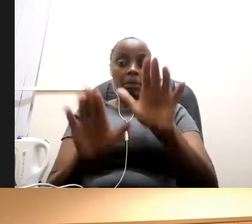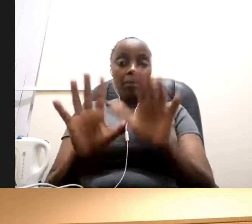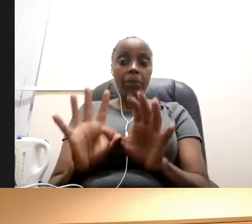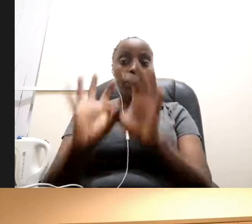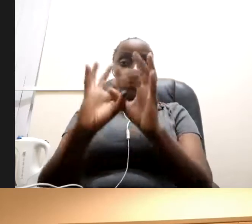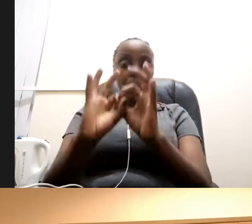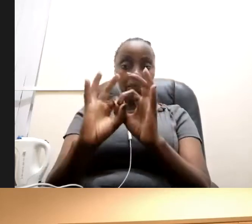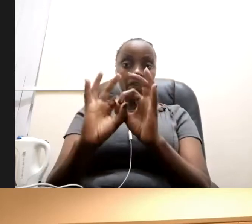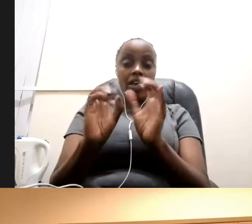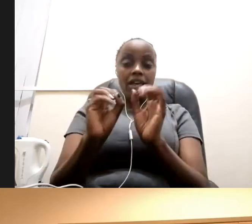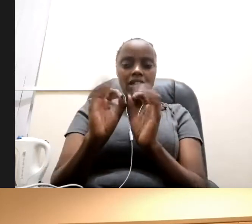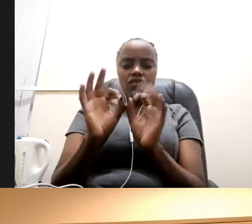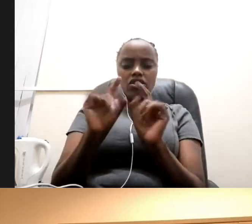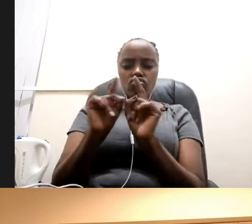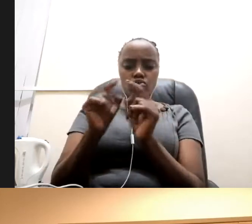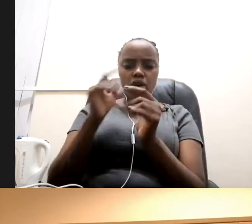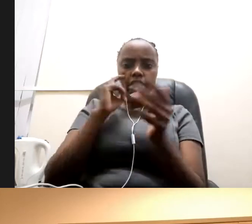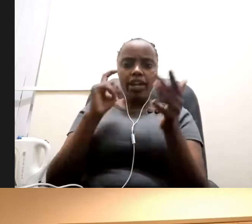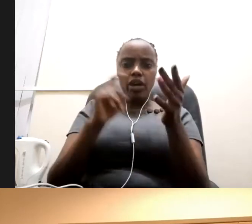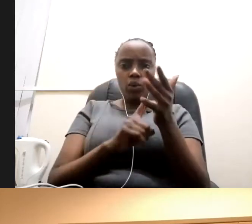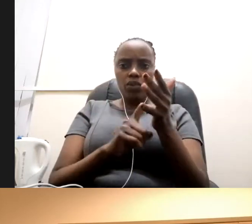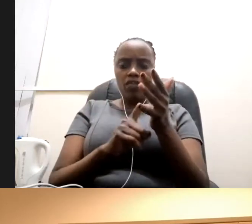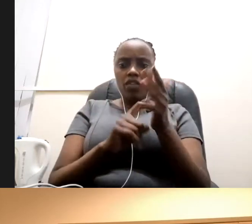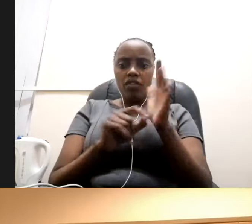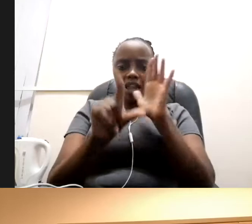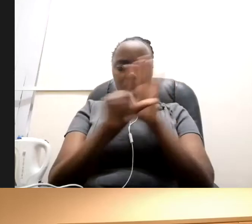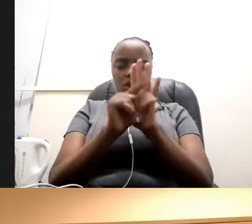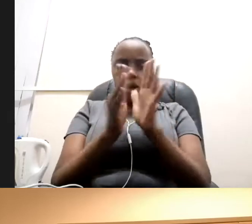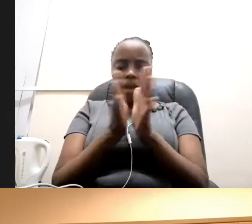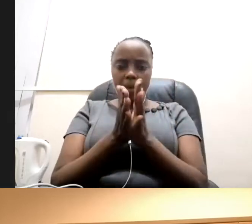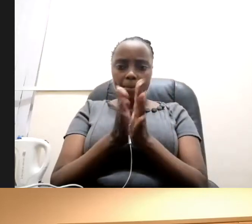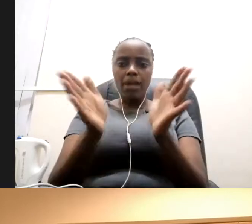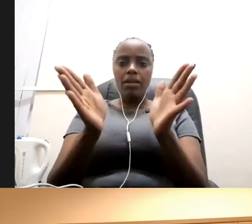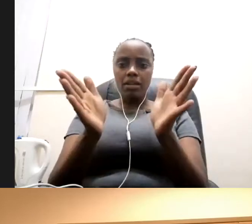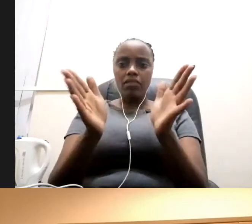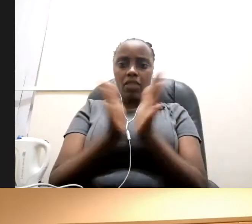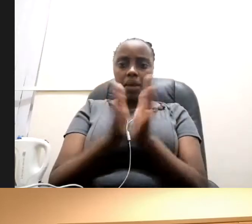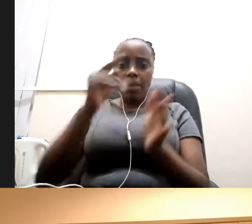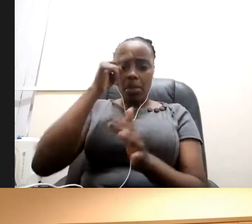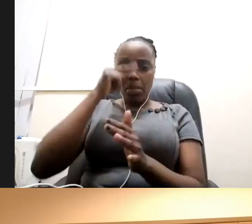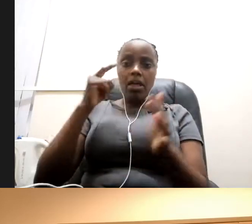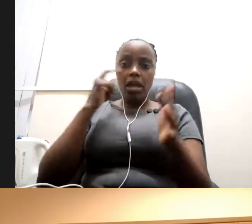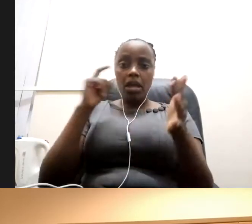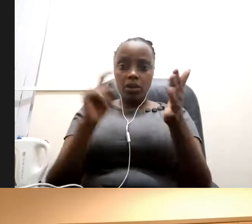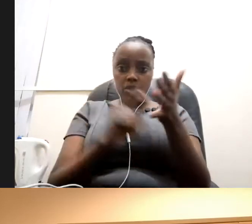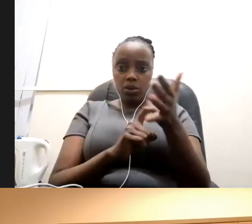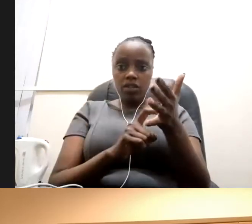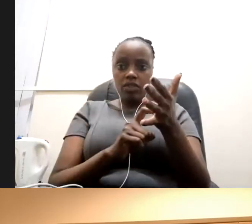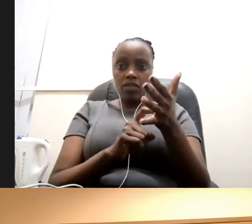the recognition, the legal and public policy recognition about